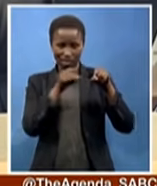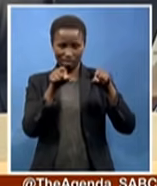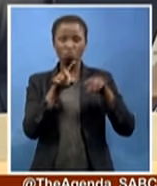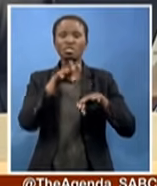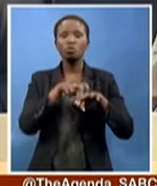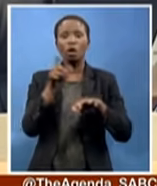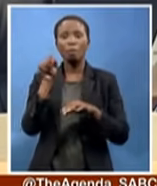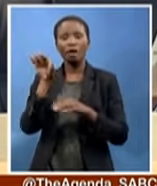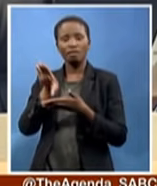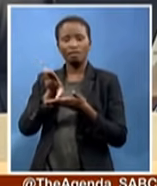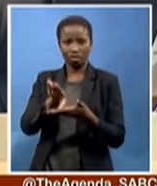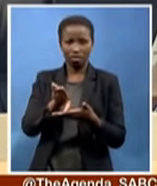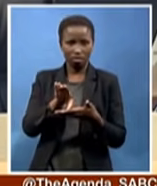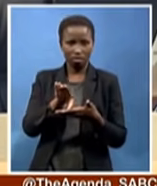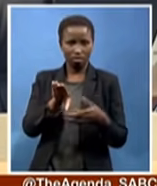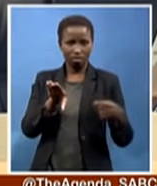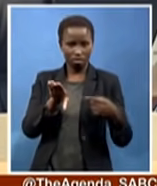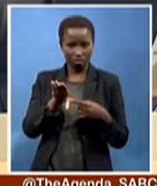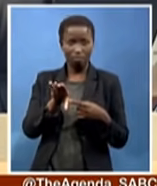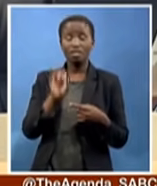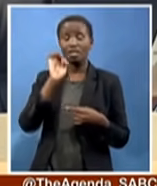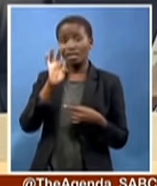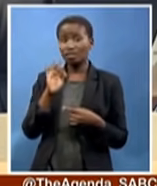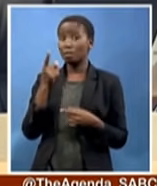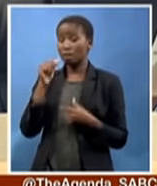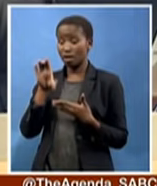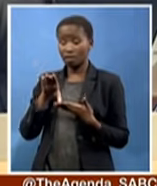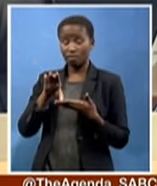of sufficient public funds for this purpose,